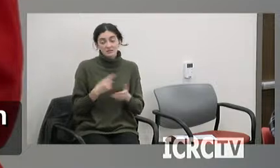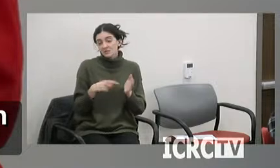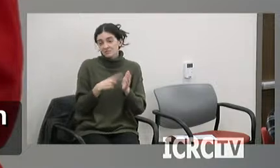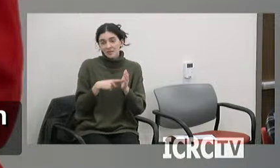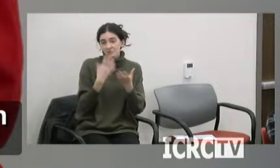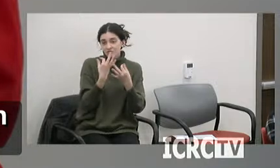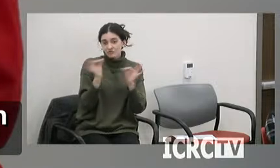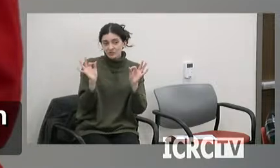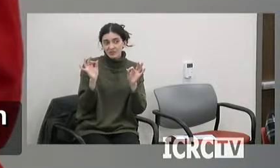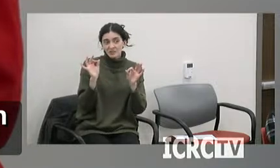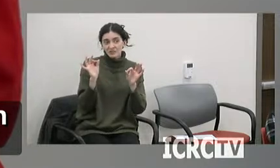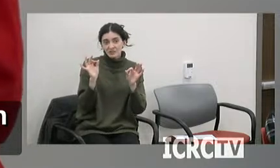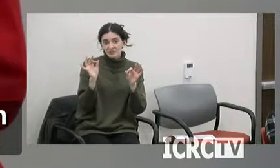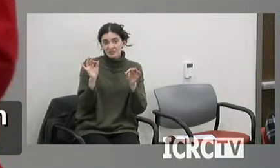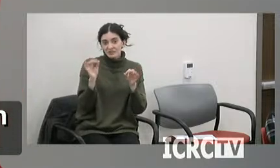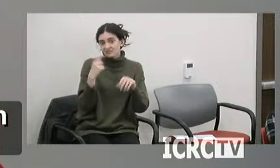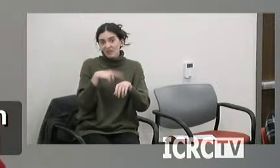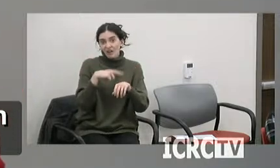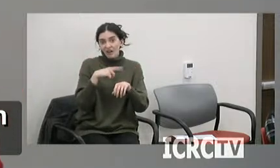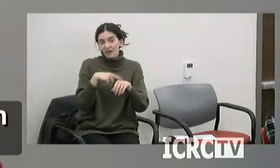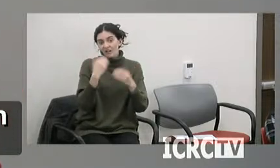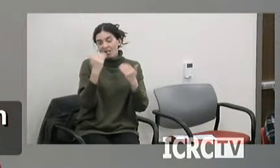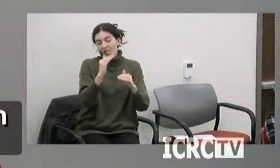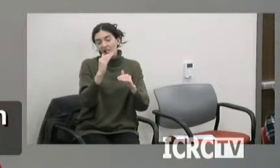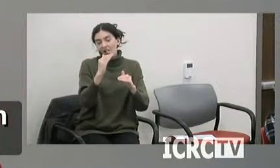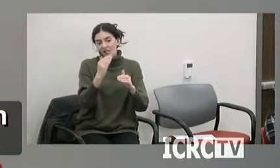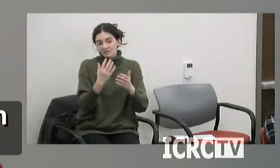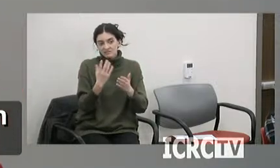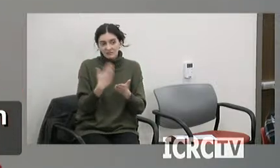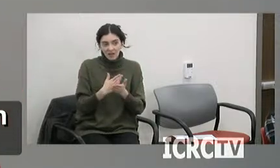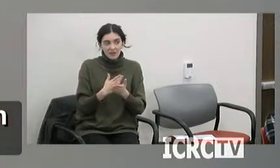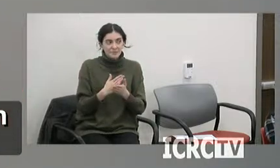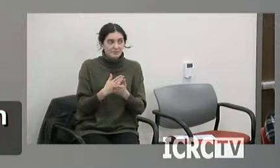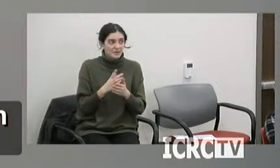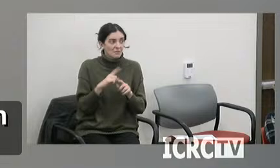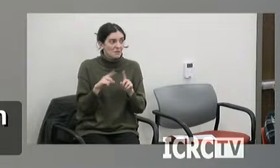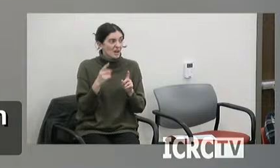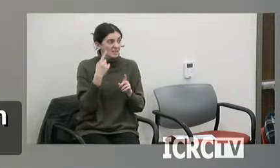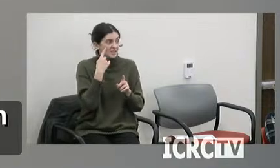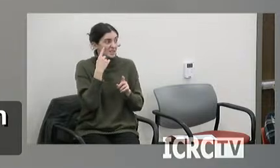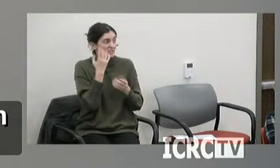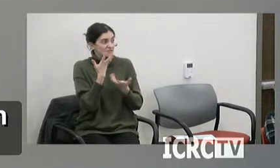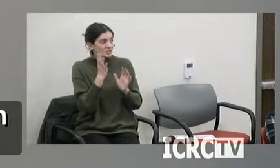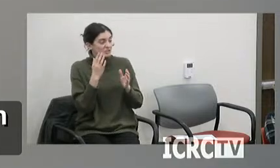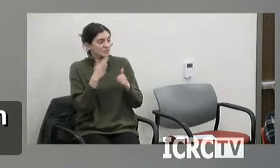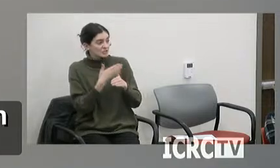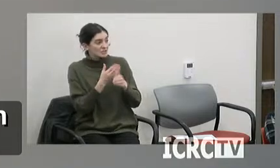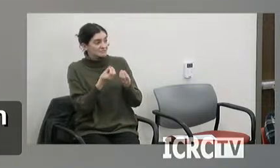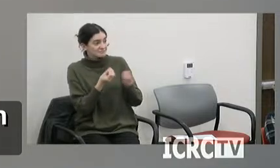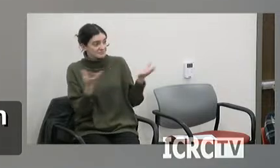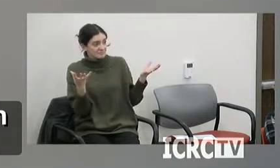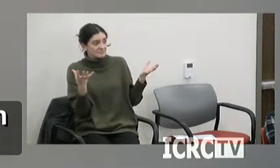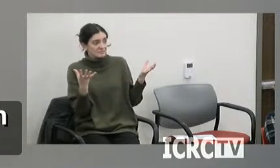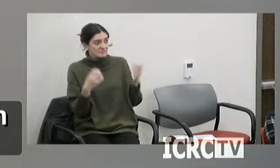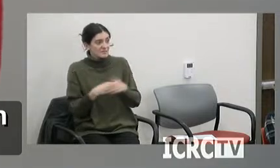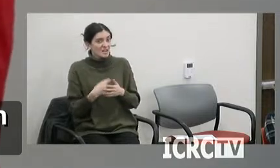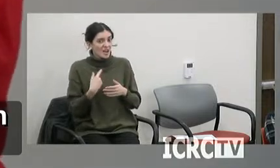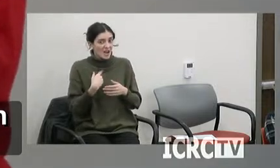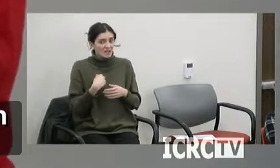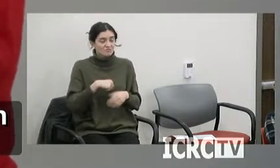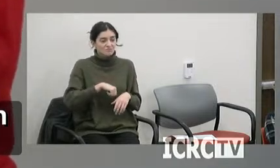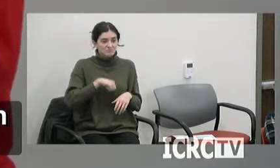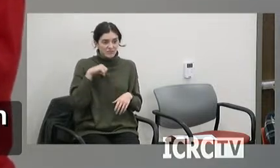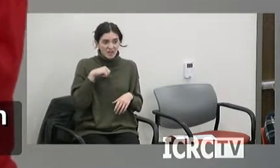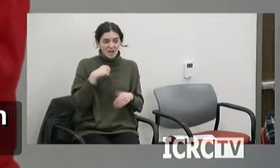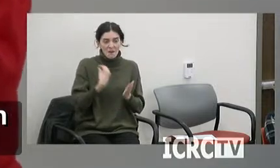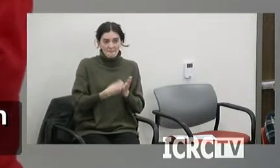But we're not, I can say, I think I shared in committee that this budget, and I'm proud of it, has come in anywhere between 5 and